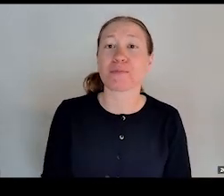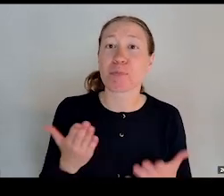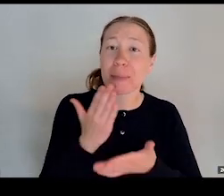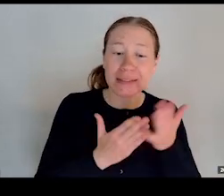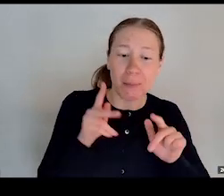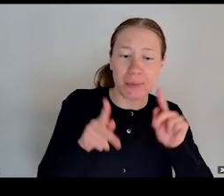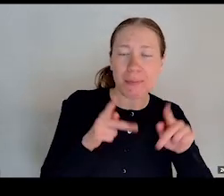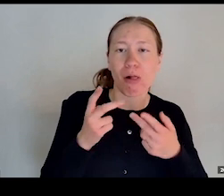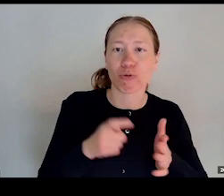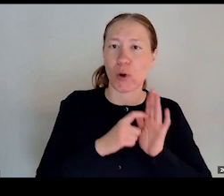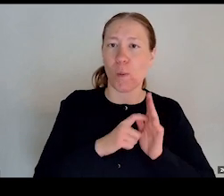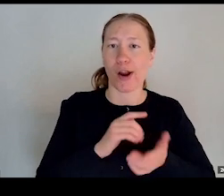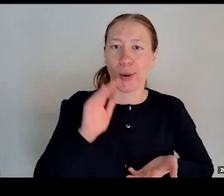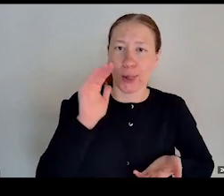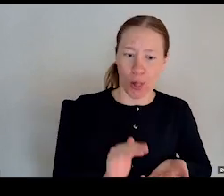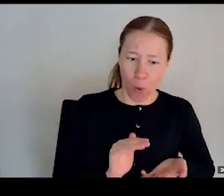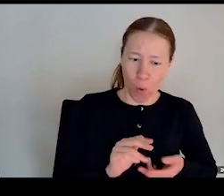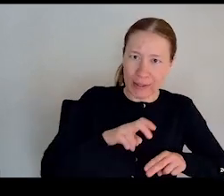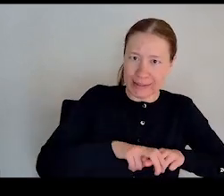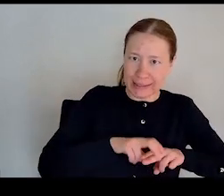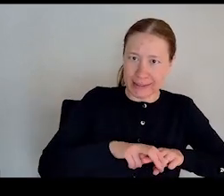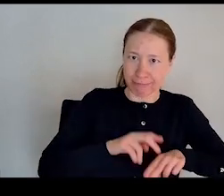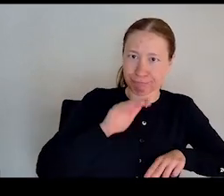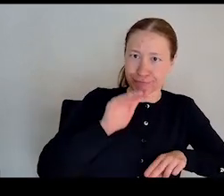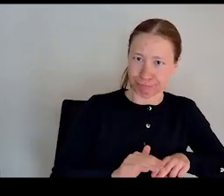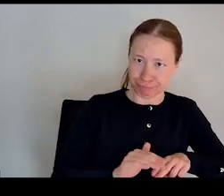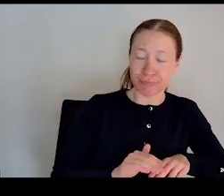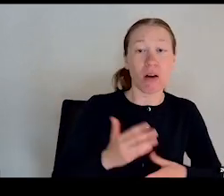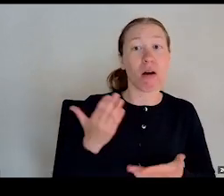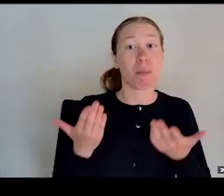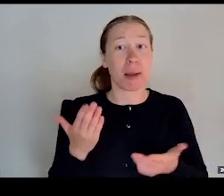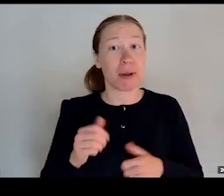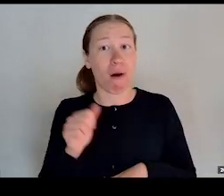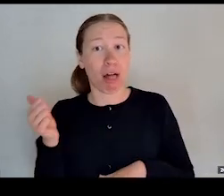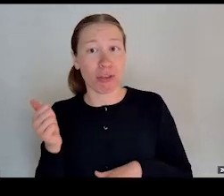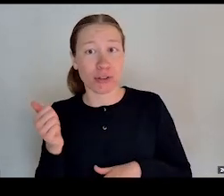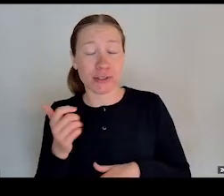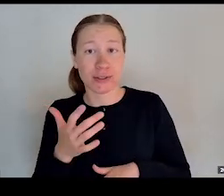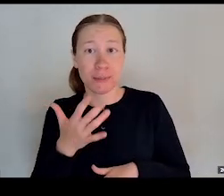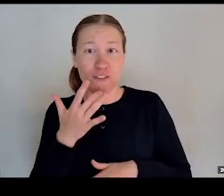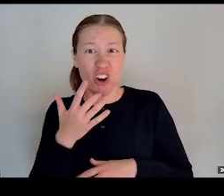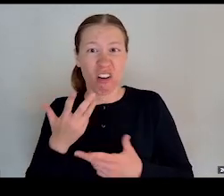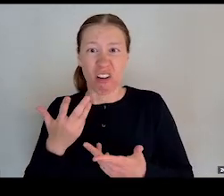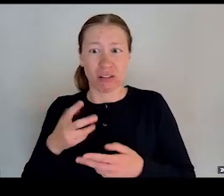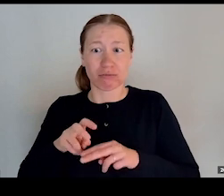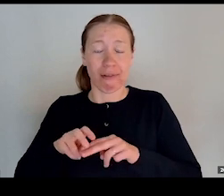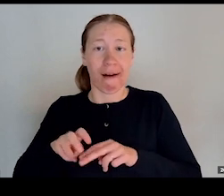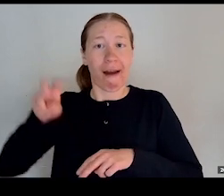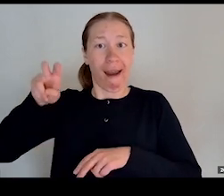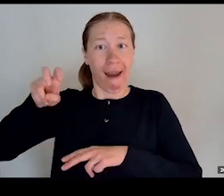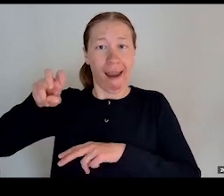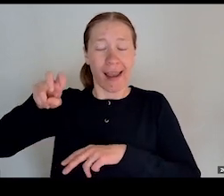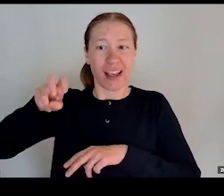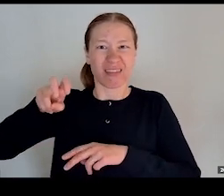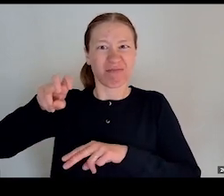a lower seating option. Individuals may benefit from a higher height if descending is difficult.